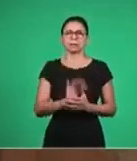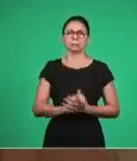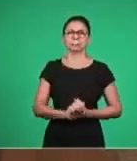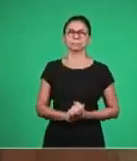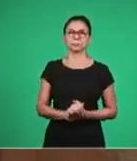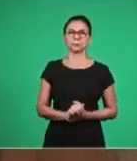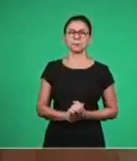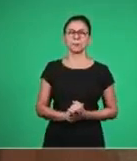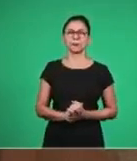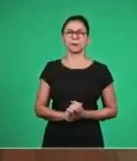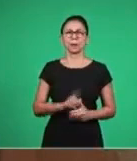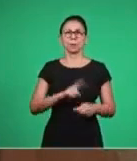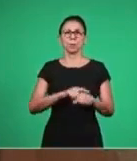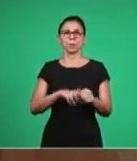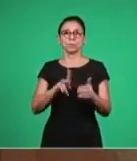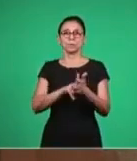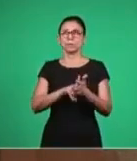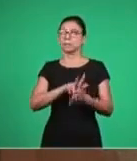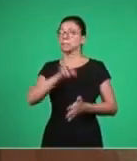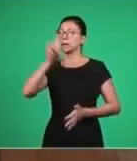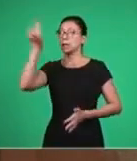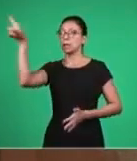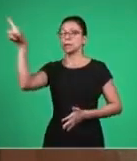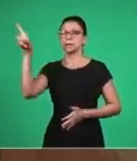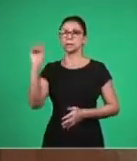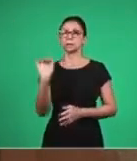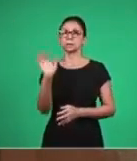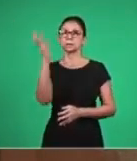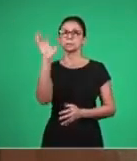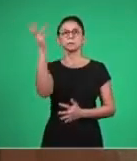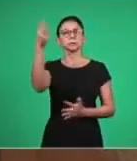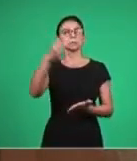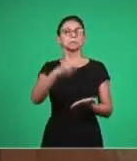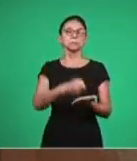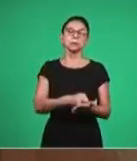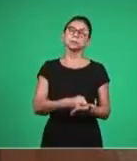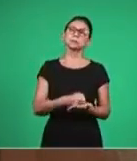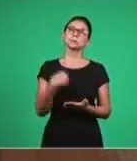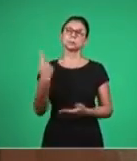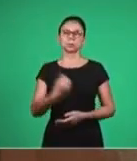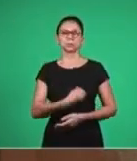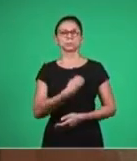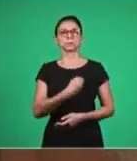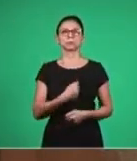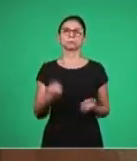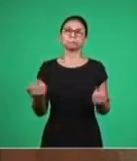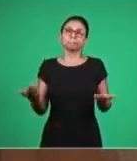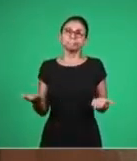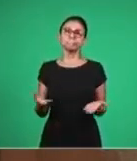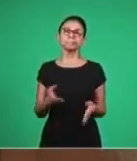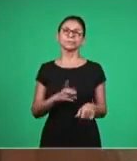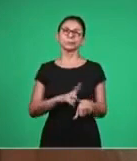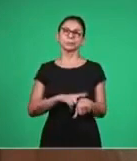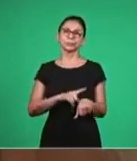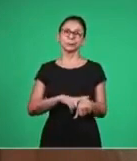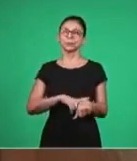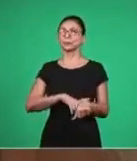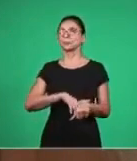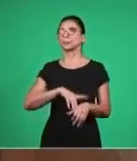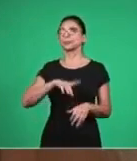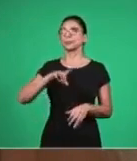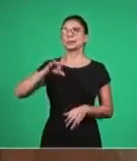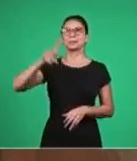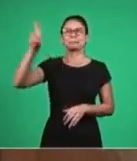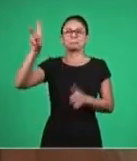previews and thinking about when things are going to happen, because we're not good at that. And so it